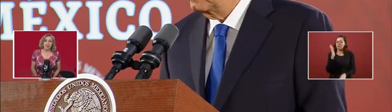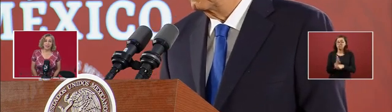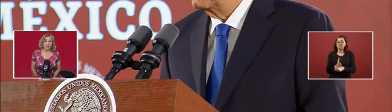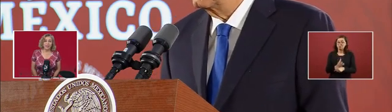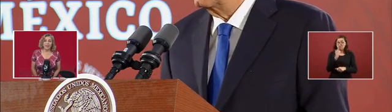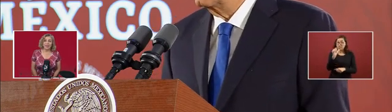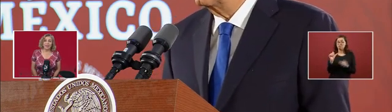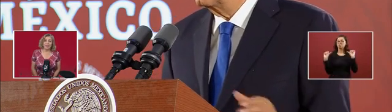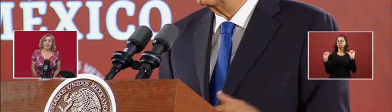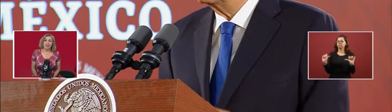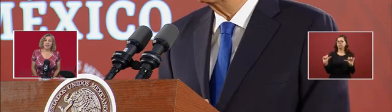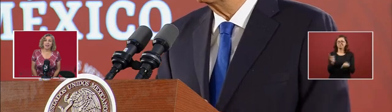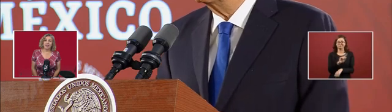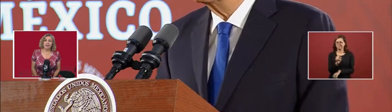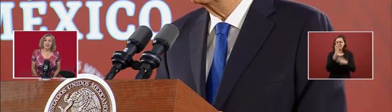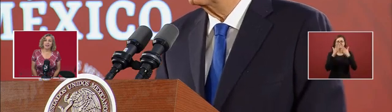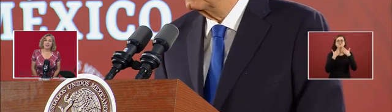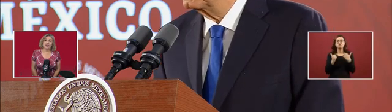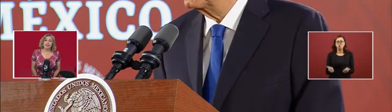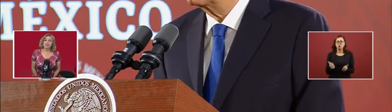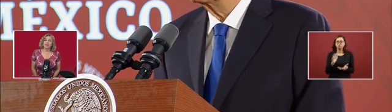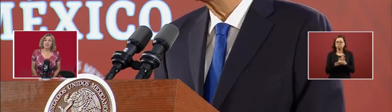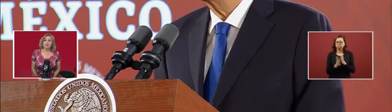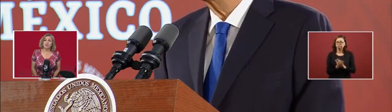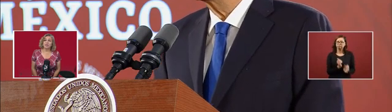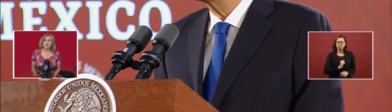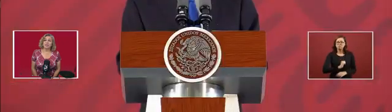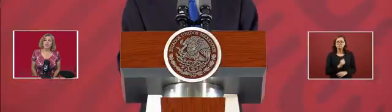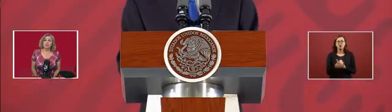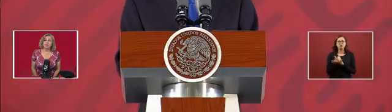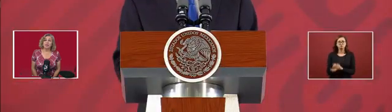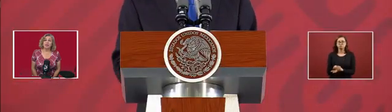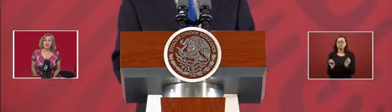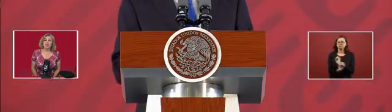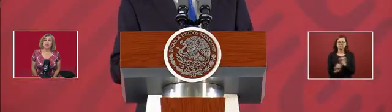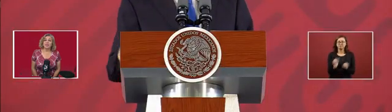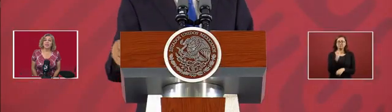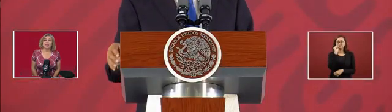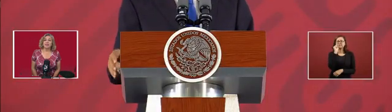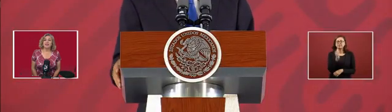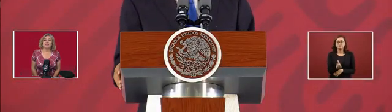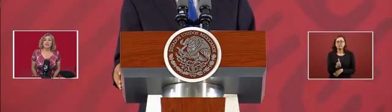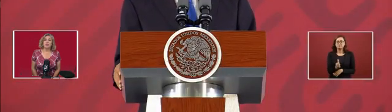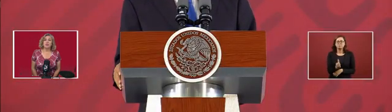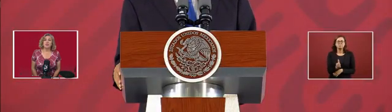won't be detained and they won't charge us